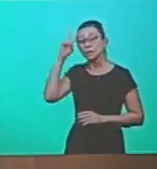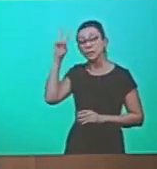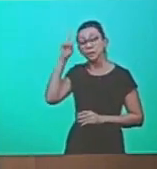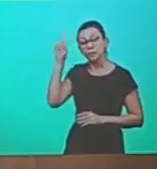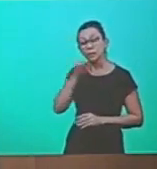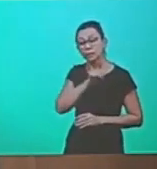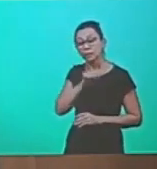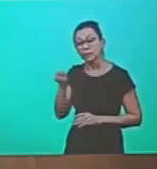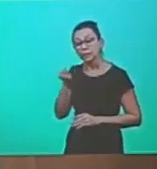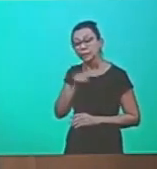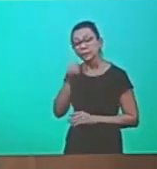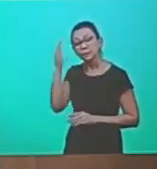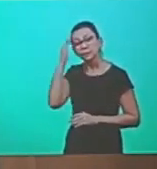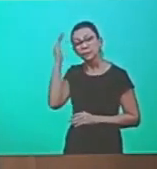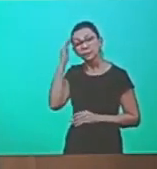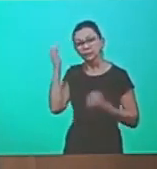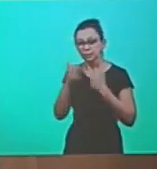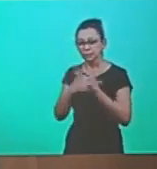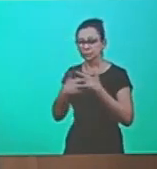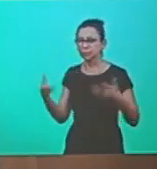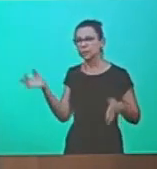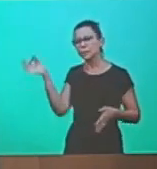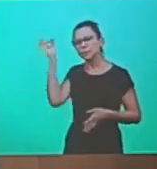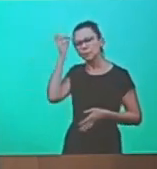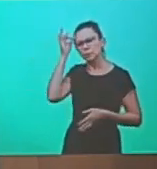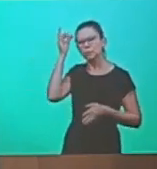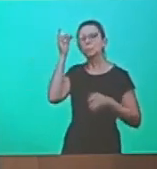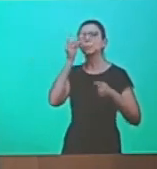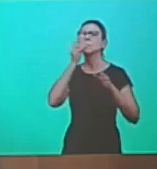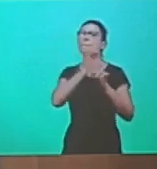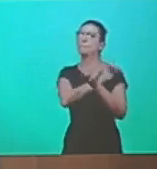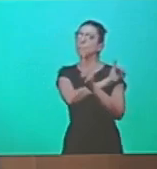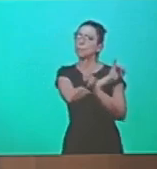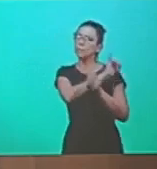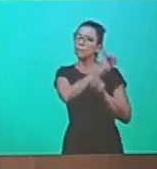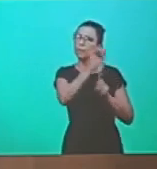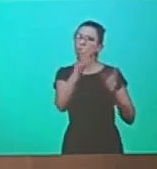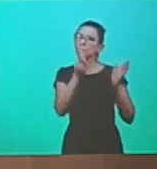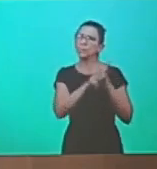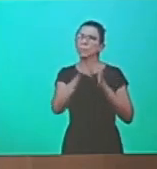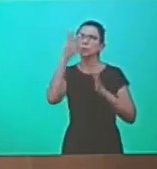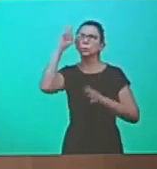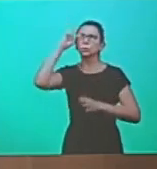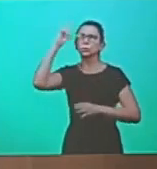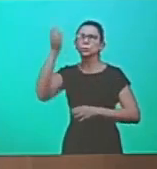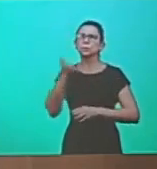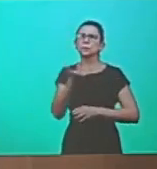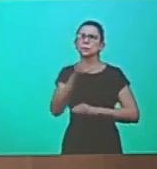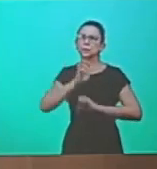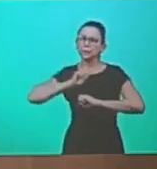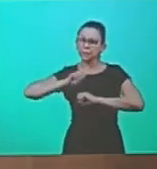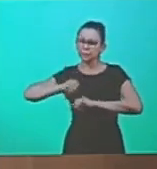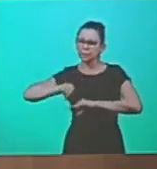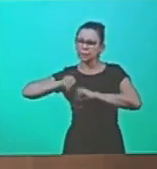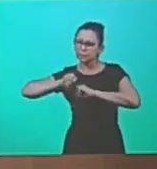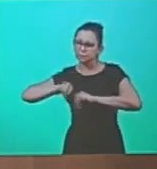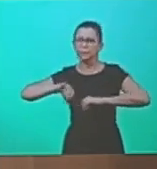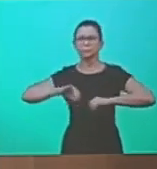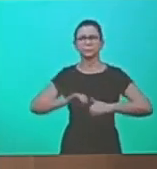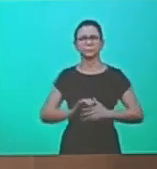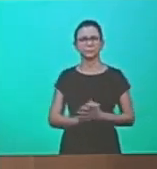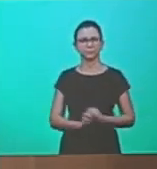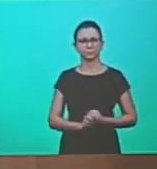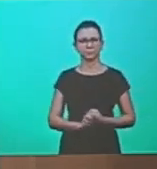Jesus used this story in order to teach them so they could understand spiritual things